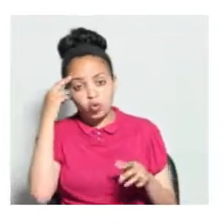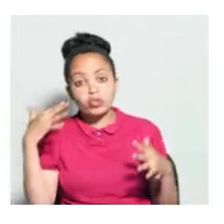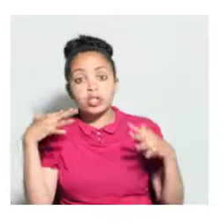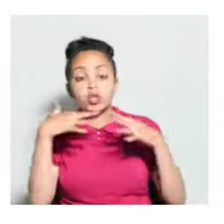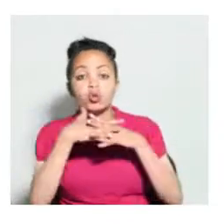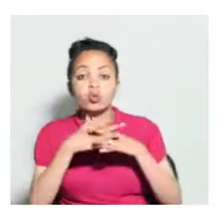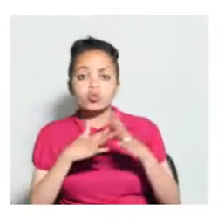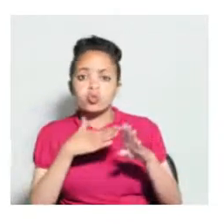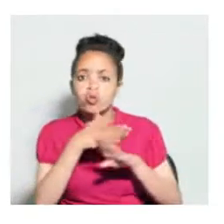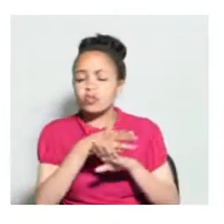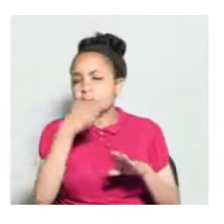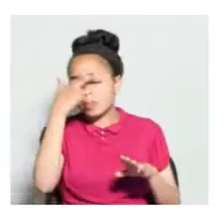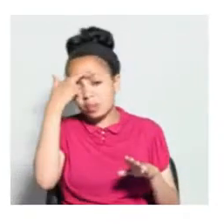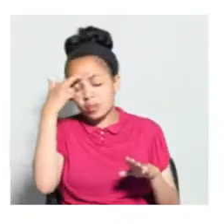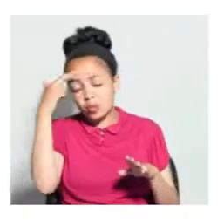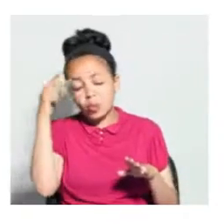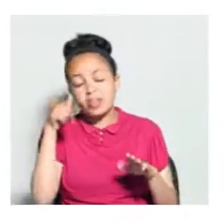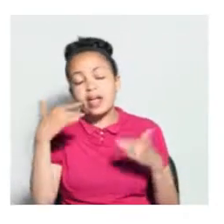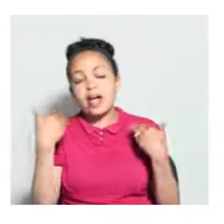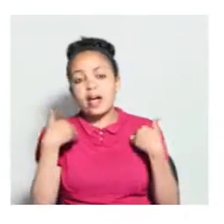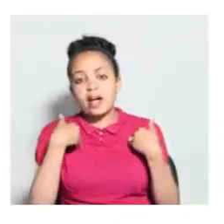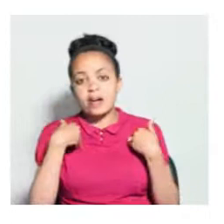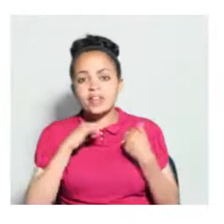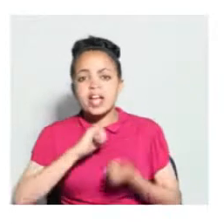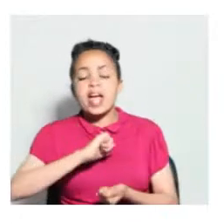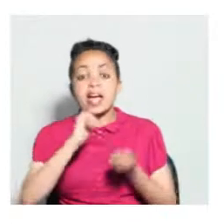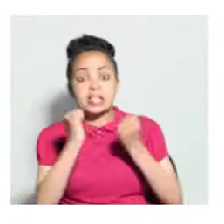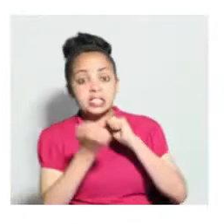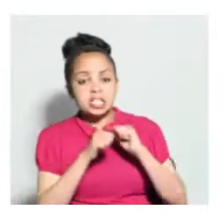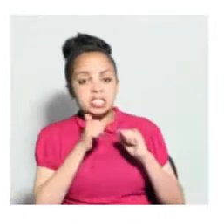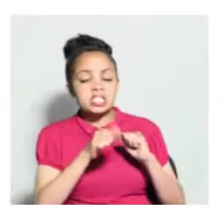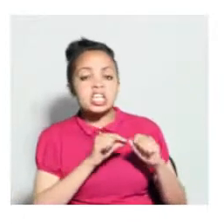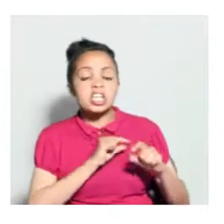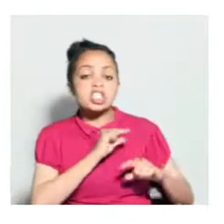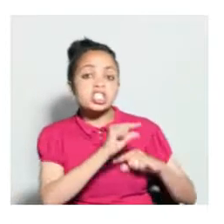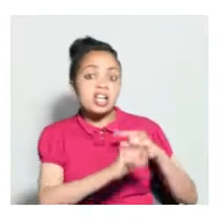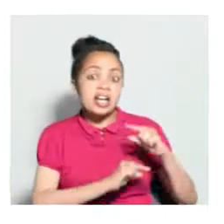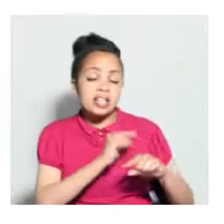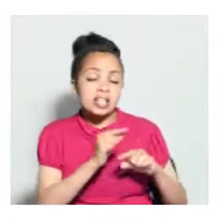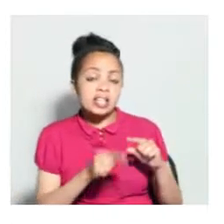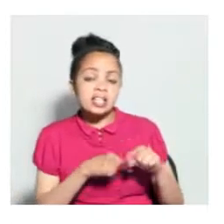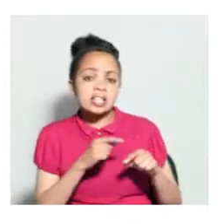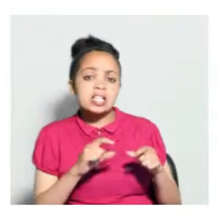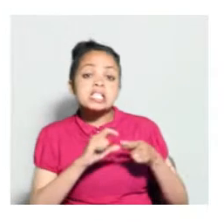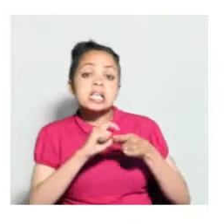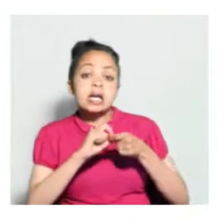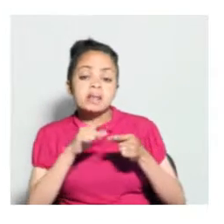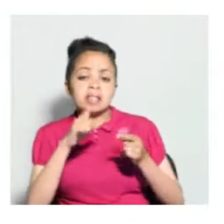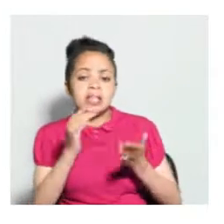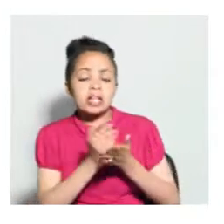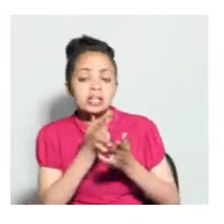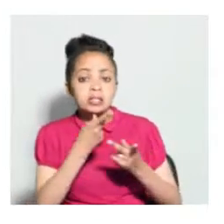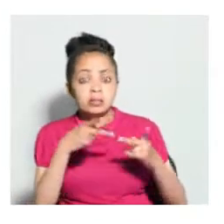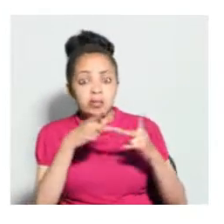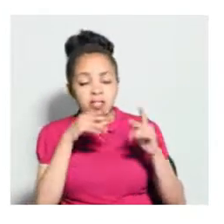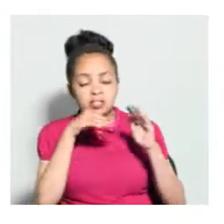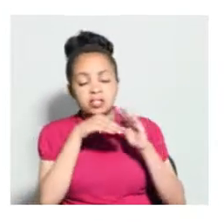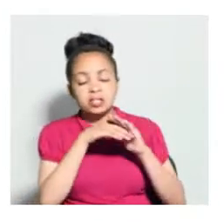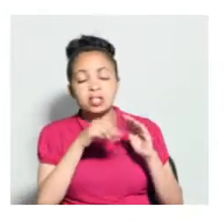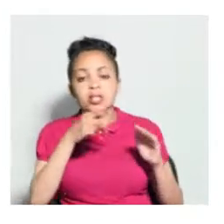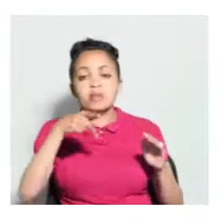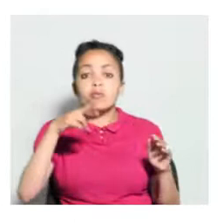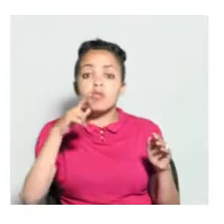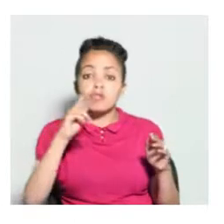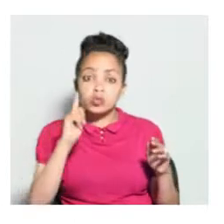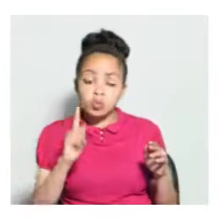crossover, because they can exchange their genetic segment that can be takes place during prophase 1